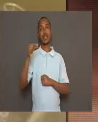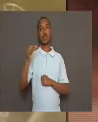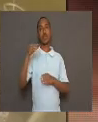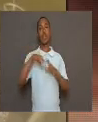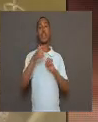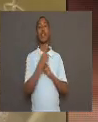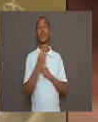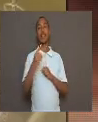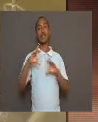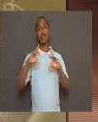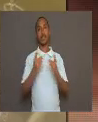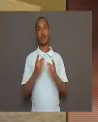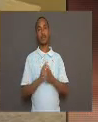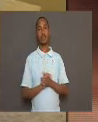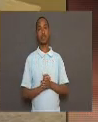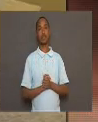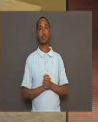in each set.